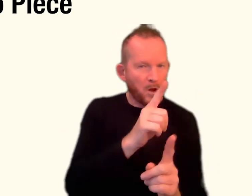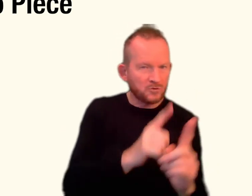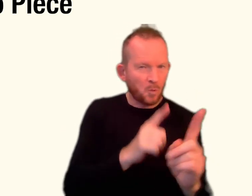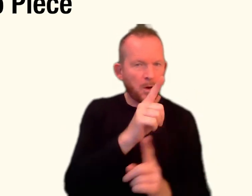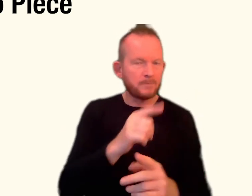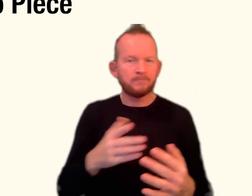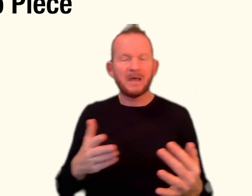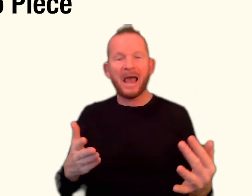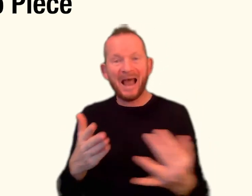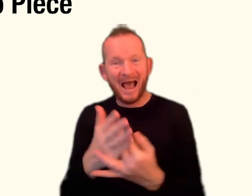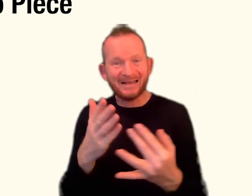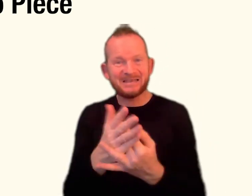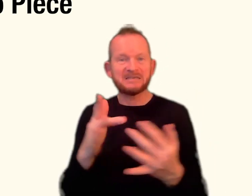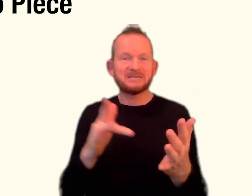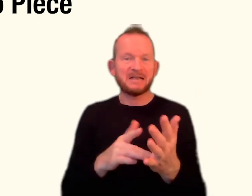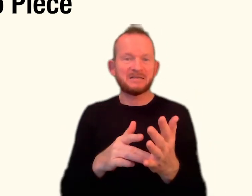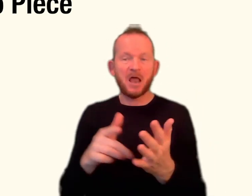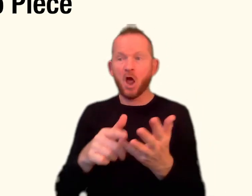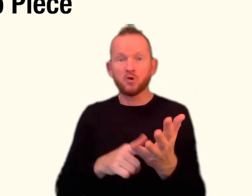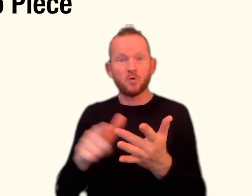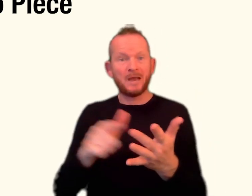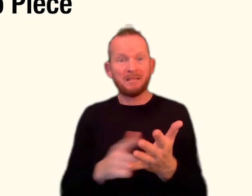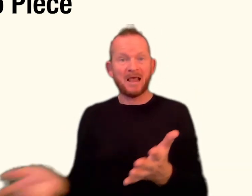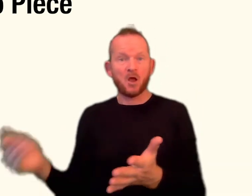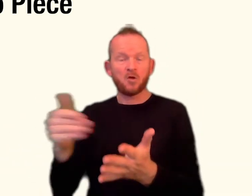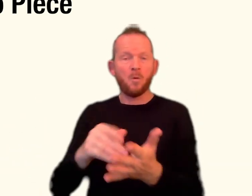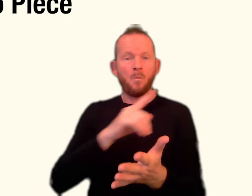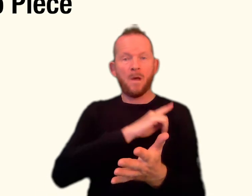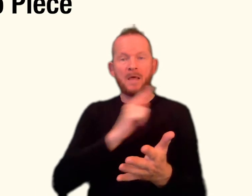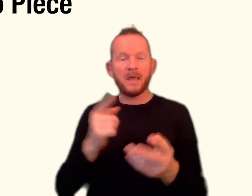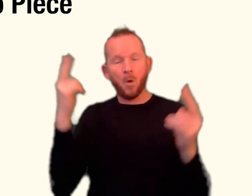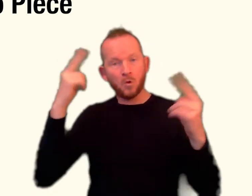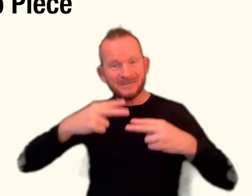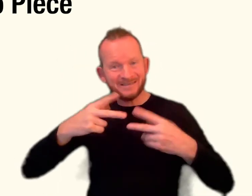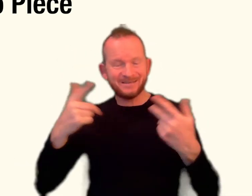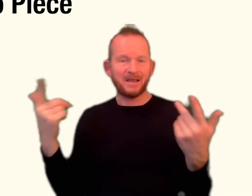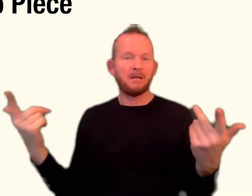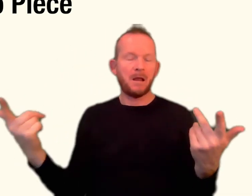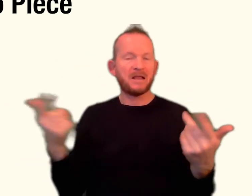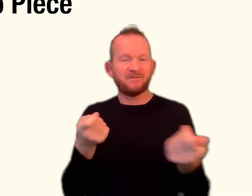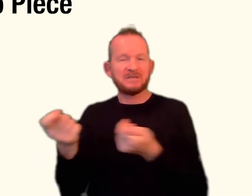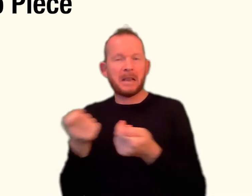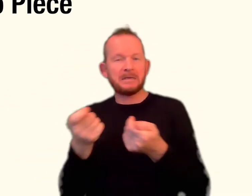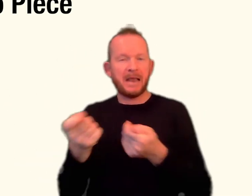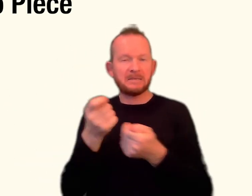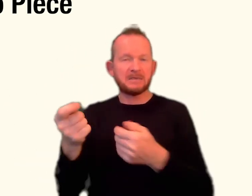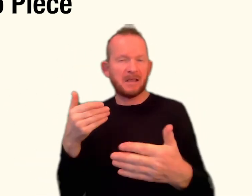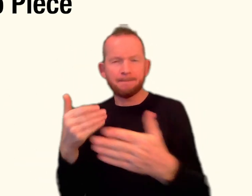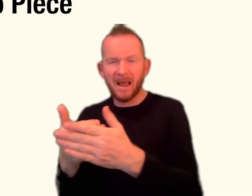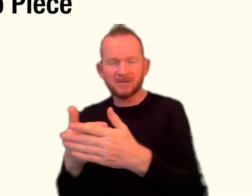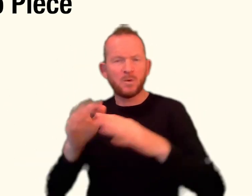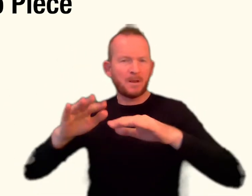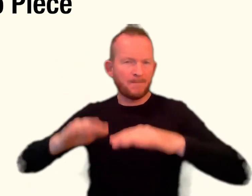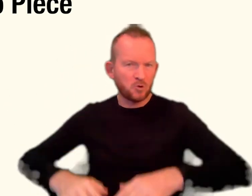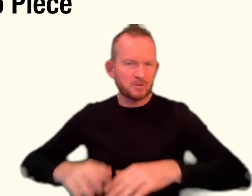an access centre, a unit where they can come because they're autistic, that is facilitated to the max with computers, like I